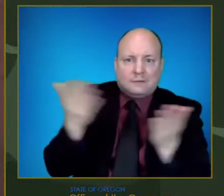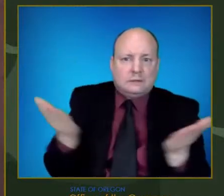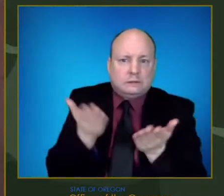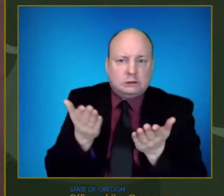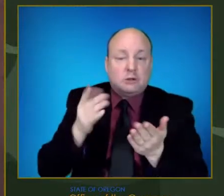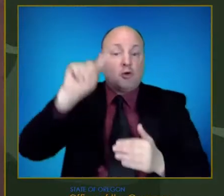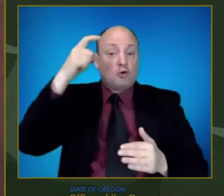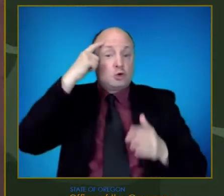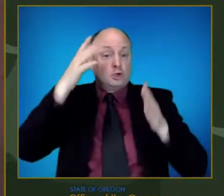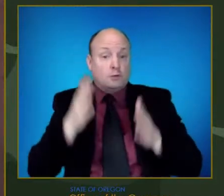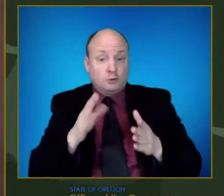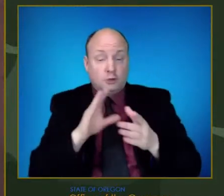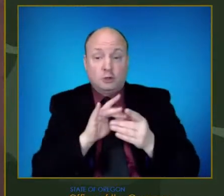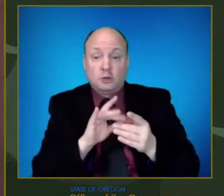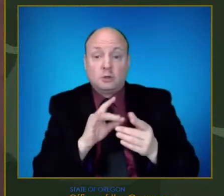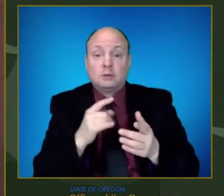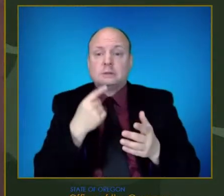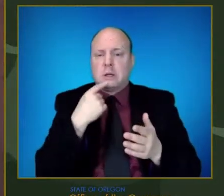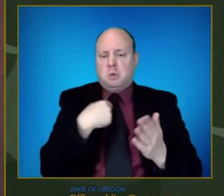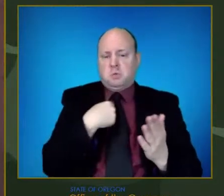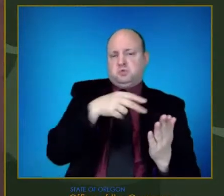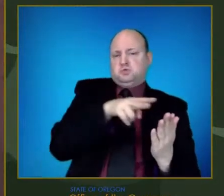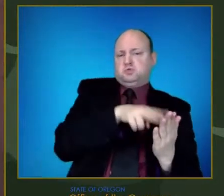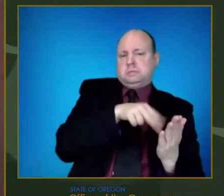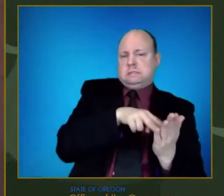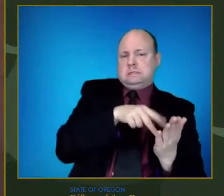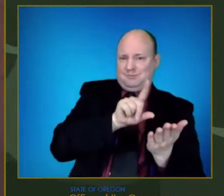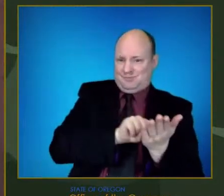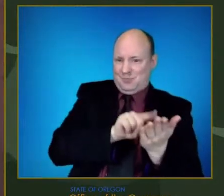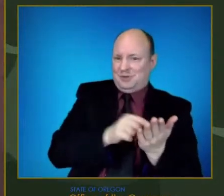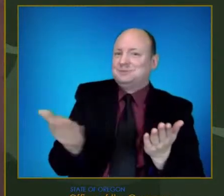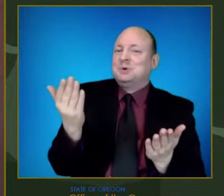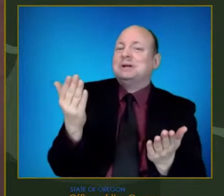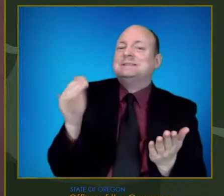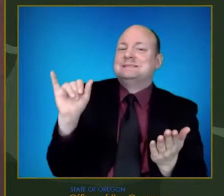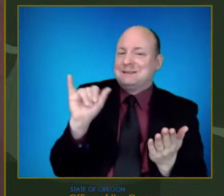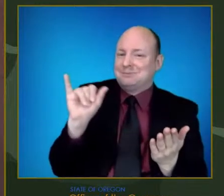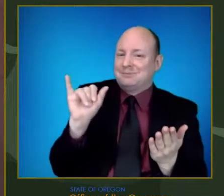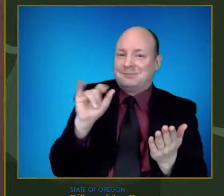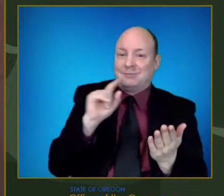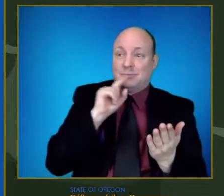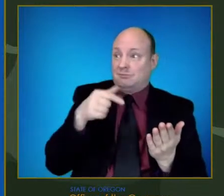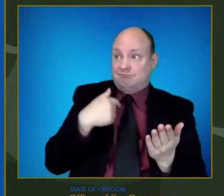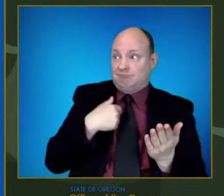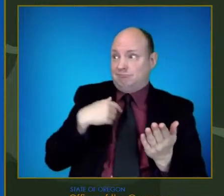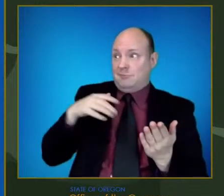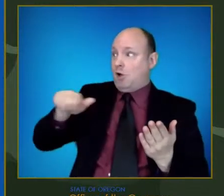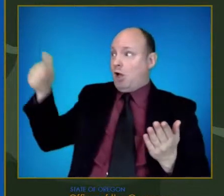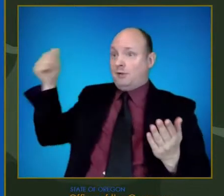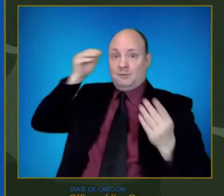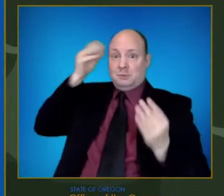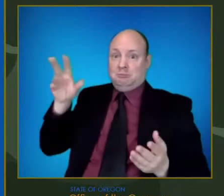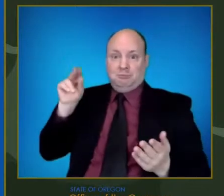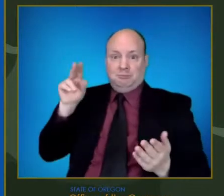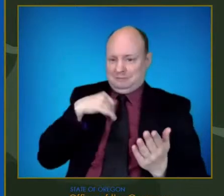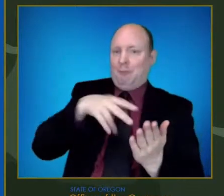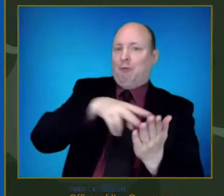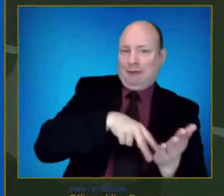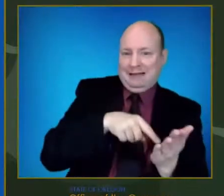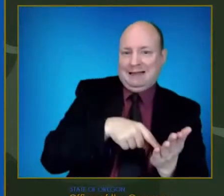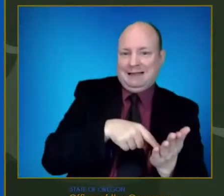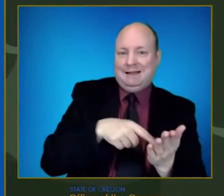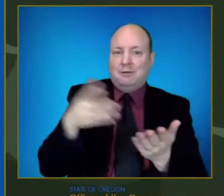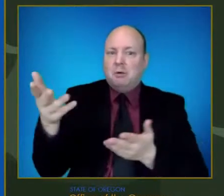this morning, but I don't have any further details. Director Allen, do you have any more information? No more